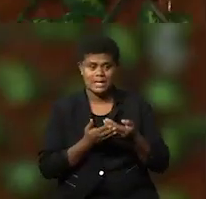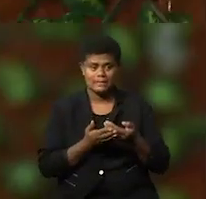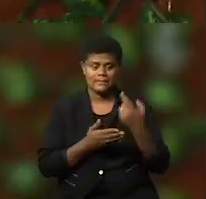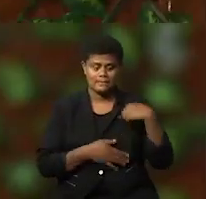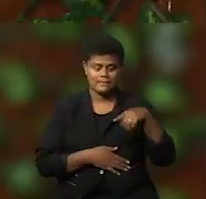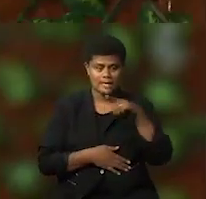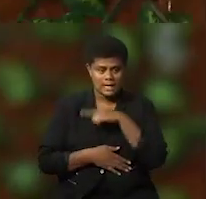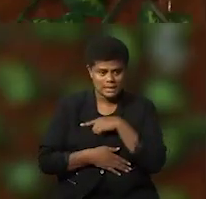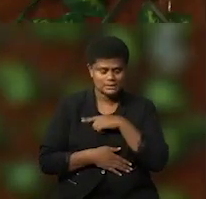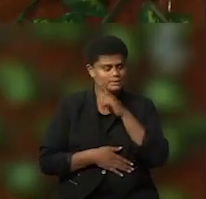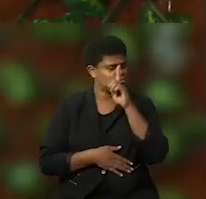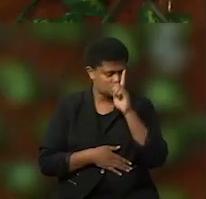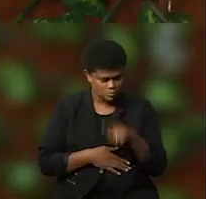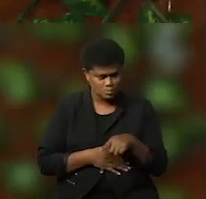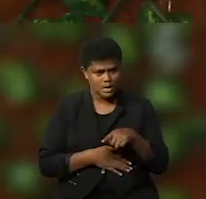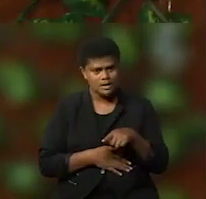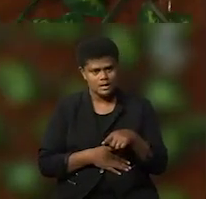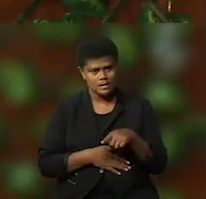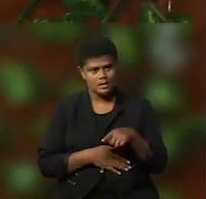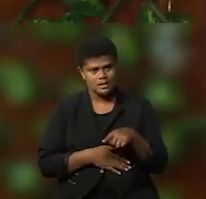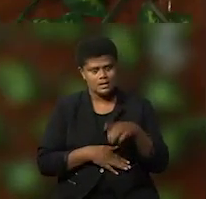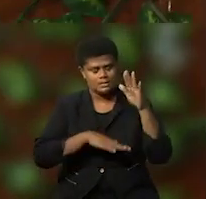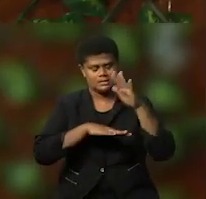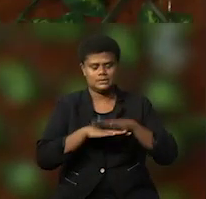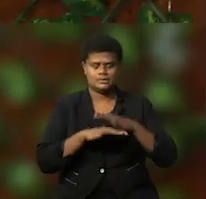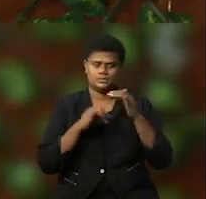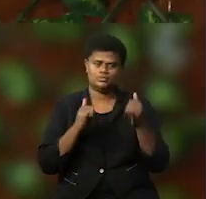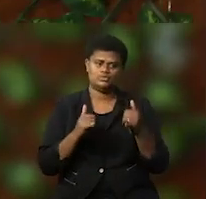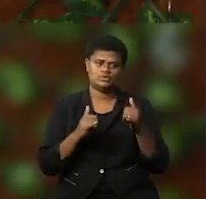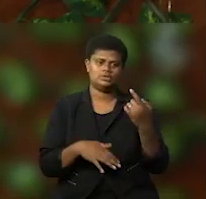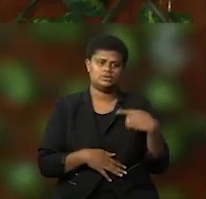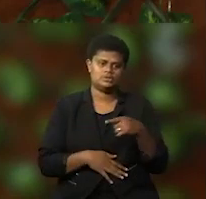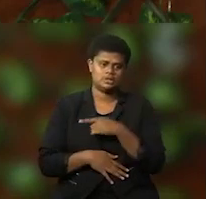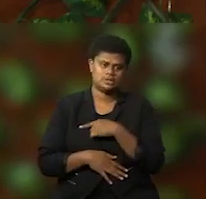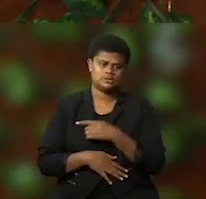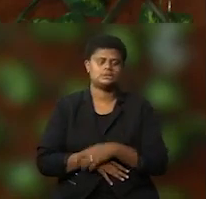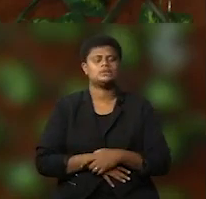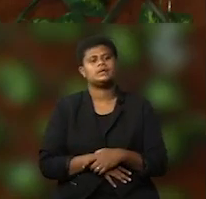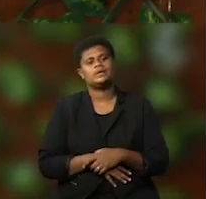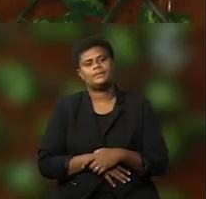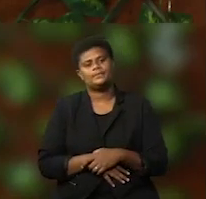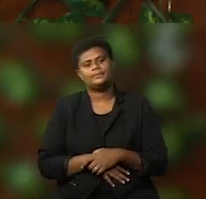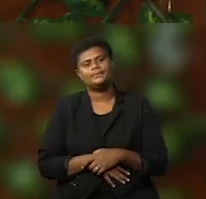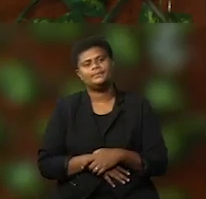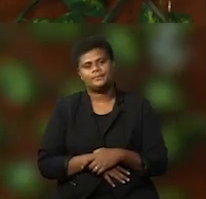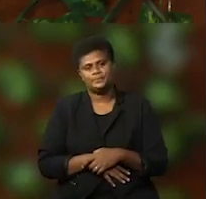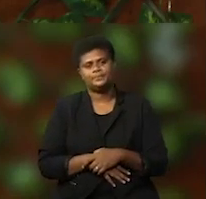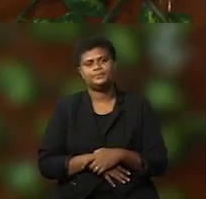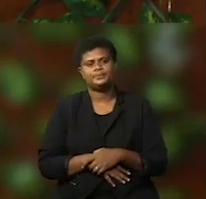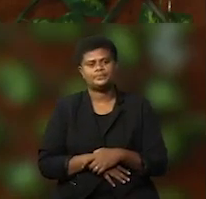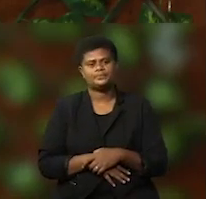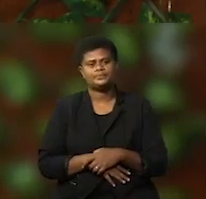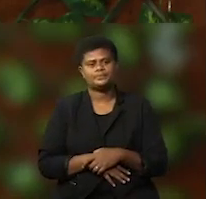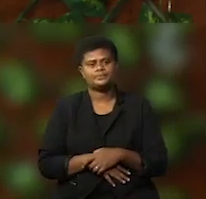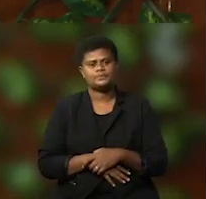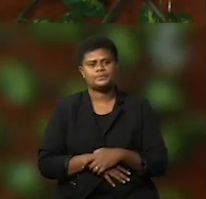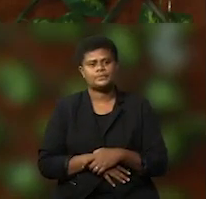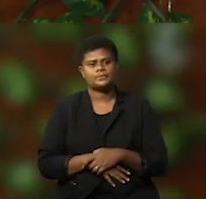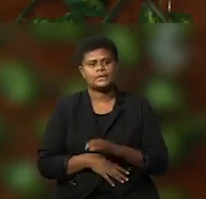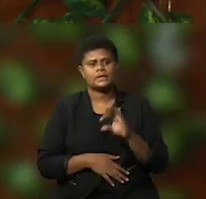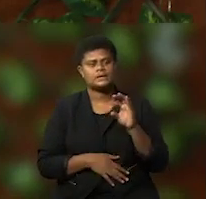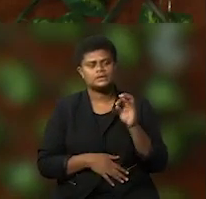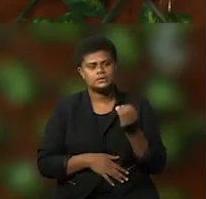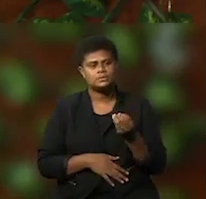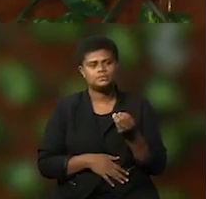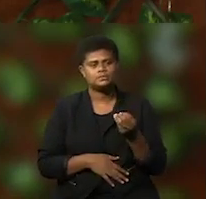you, Taltala, for that thought. And just to take us back on John 3:16, that he gave his only son, his only begotten son, that